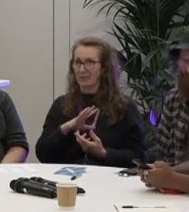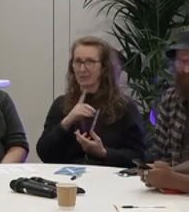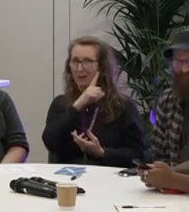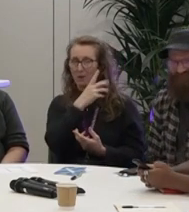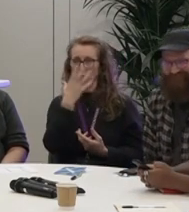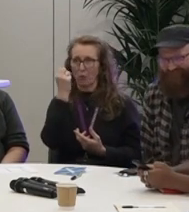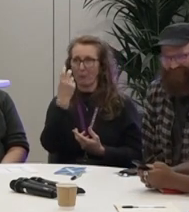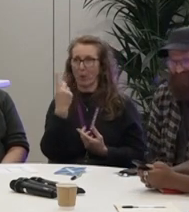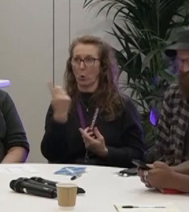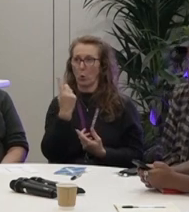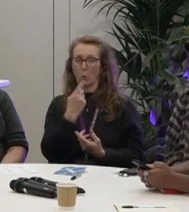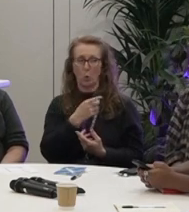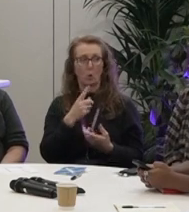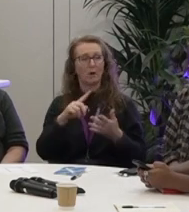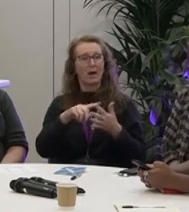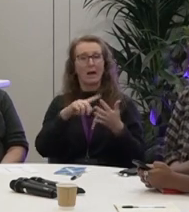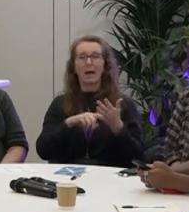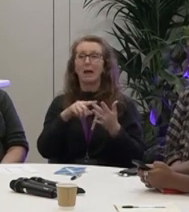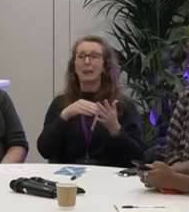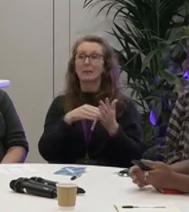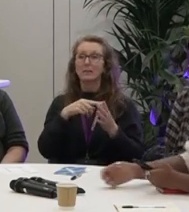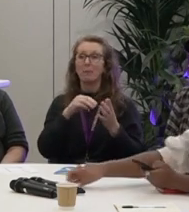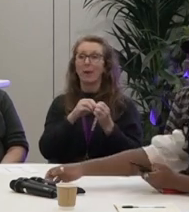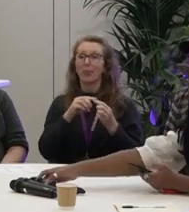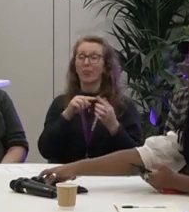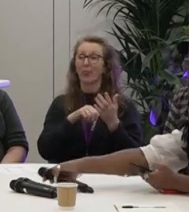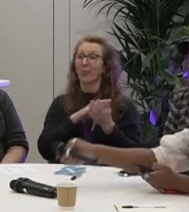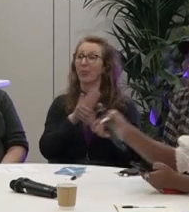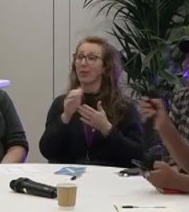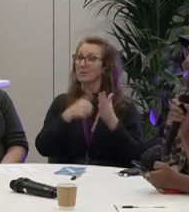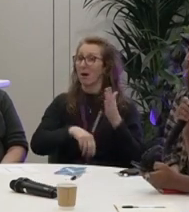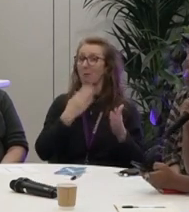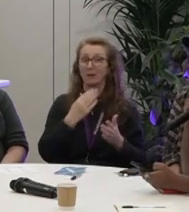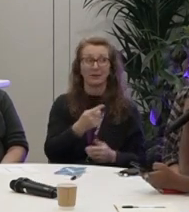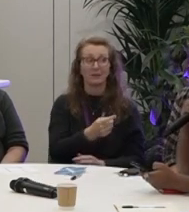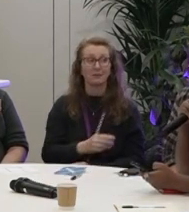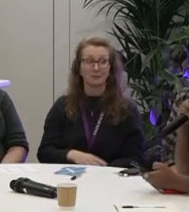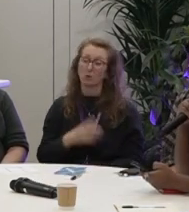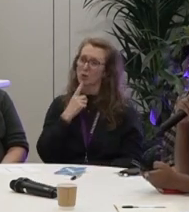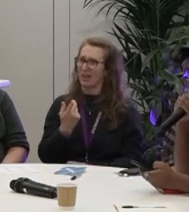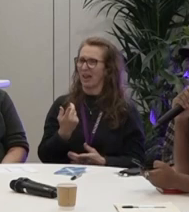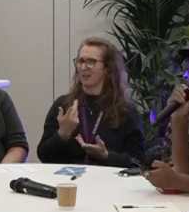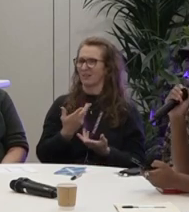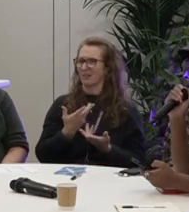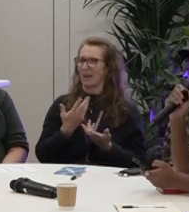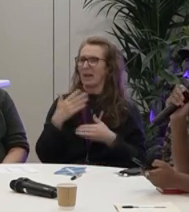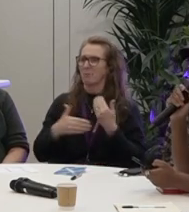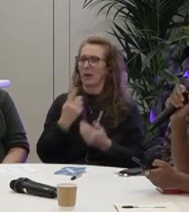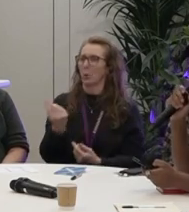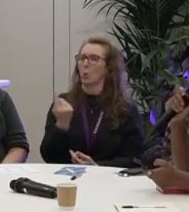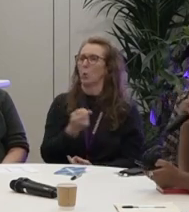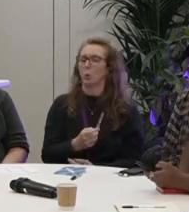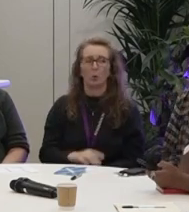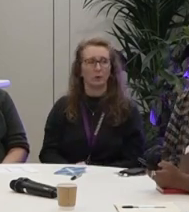remember to ask people. Elizabeth, would you be able to start the lightning talk? Maybe say a little bit who you are, and the time is starting